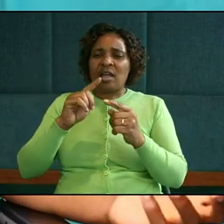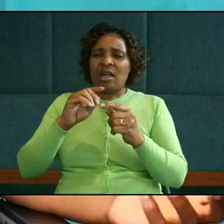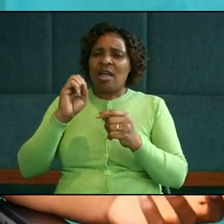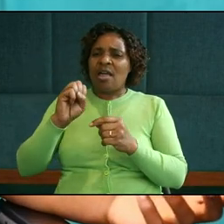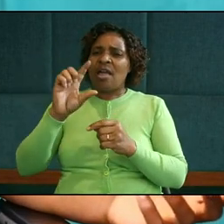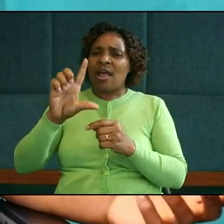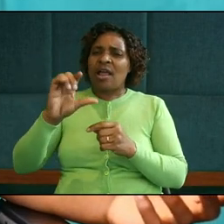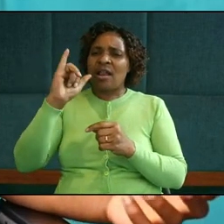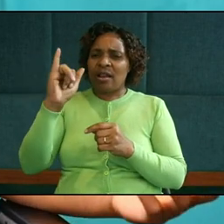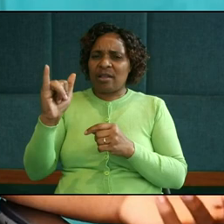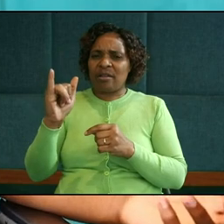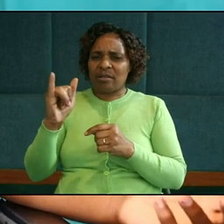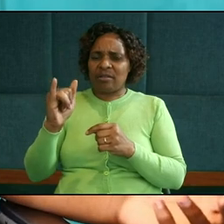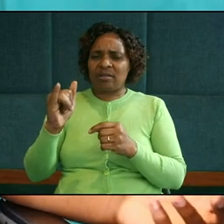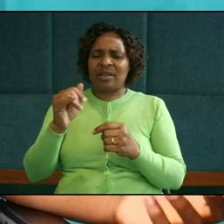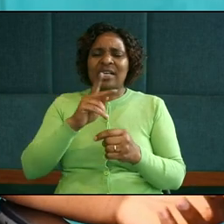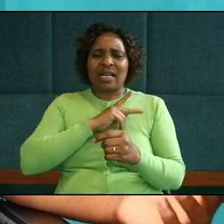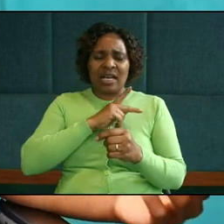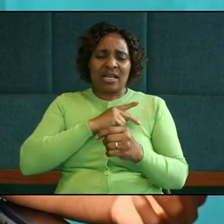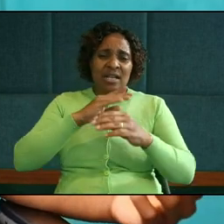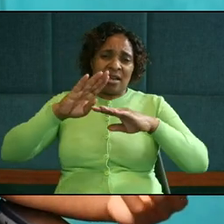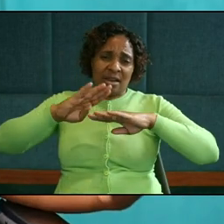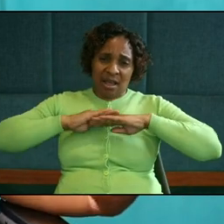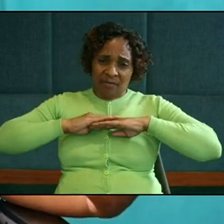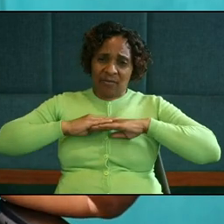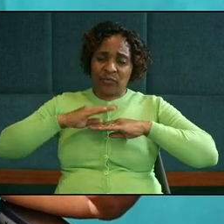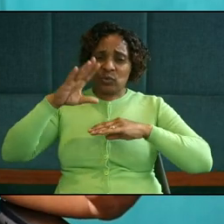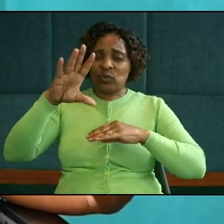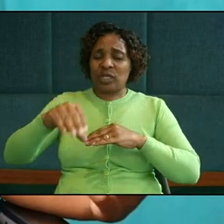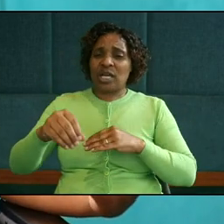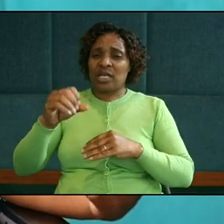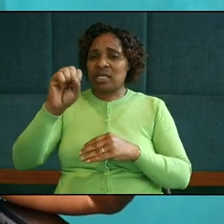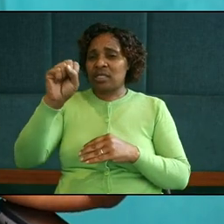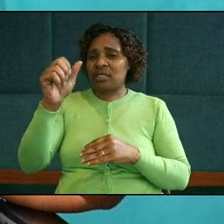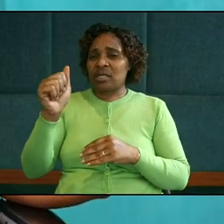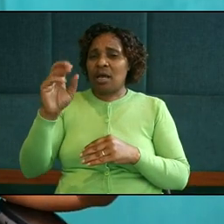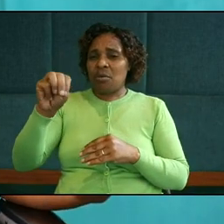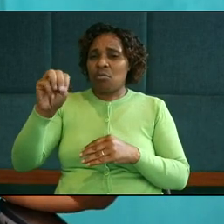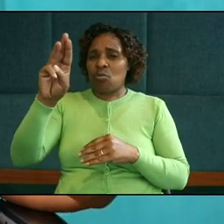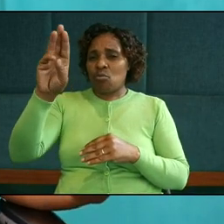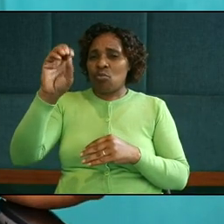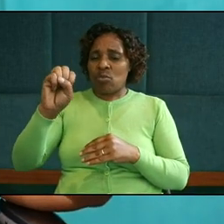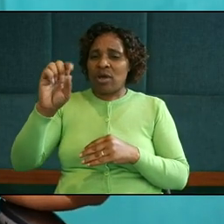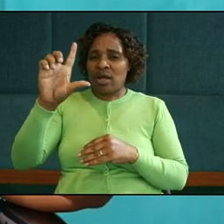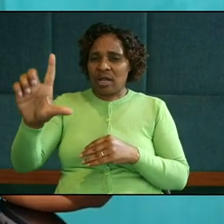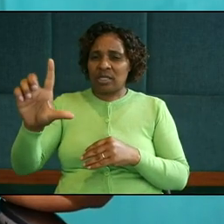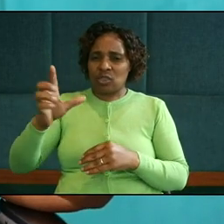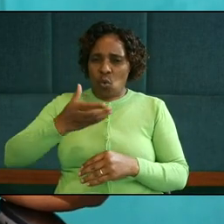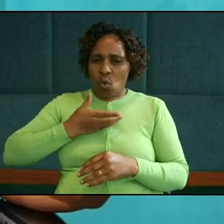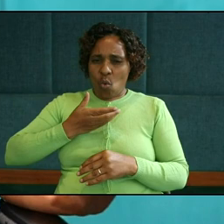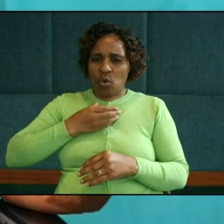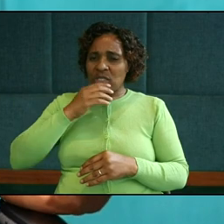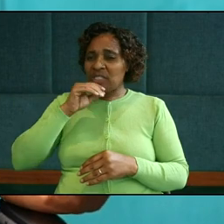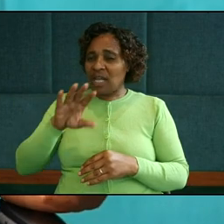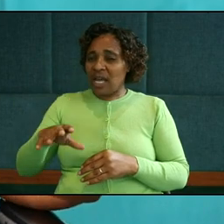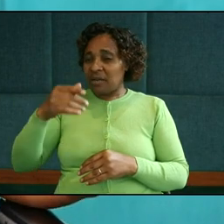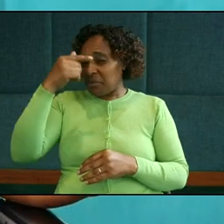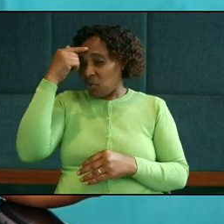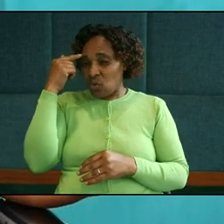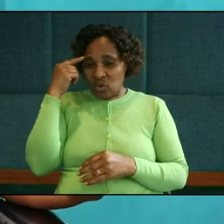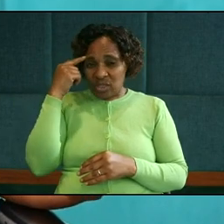Eli was kind enough to take Samuel as his own son,